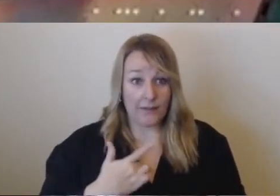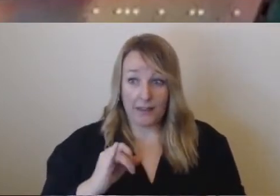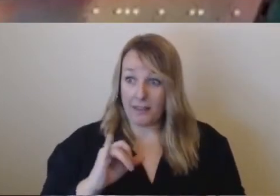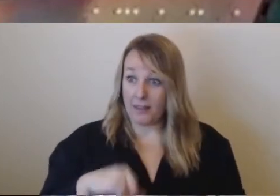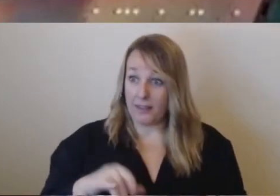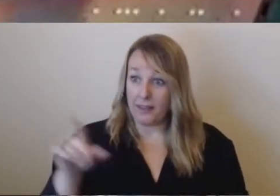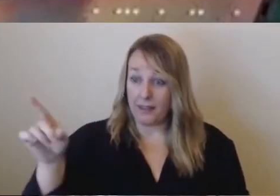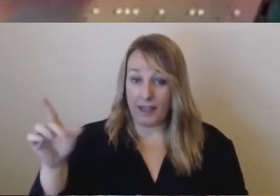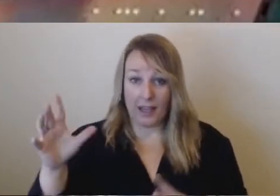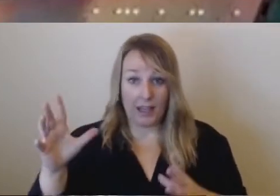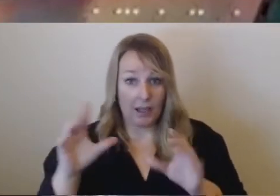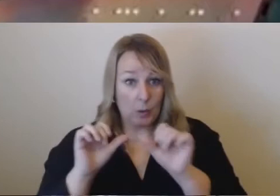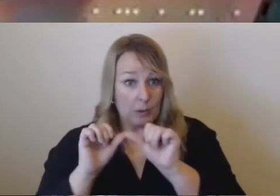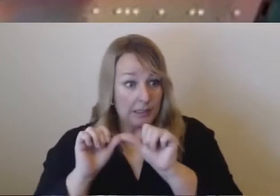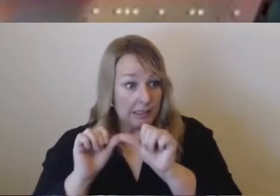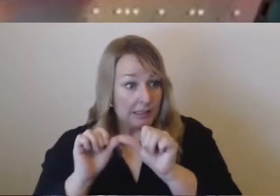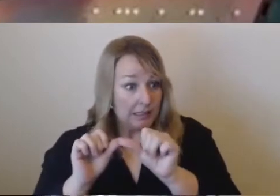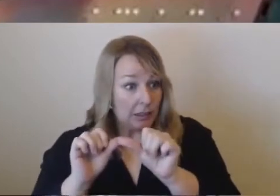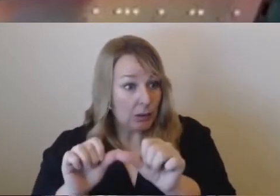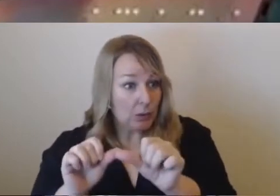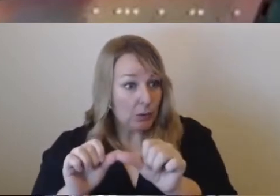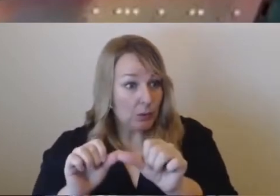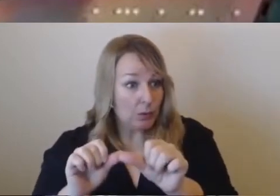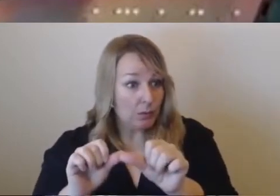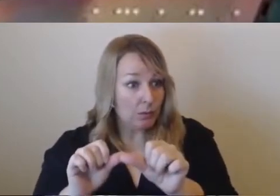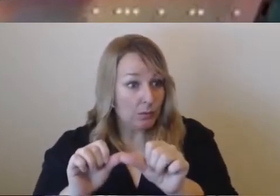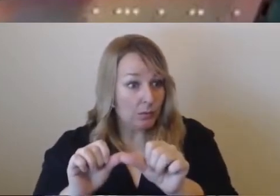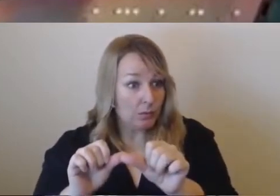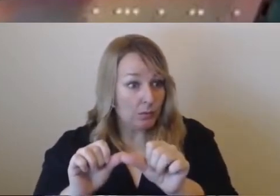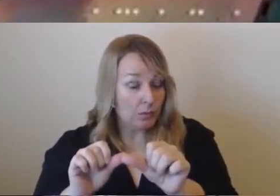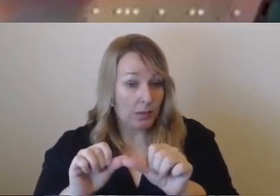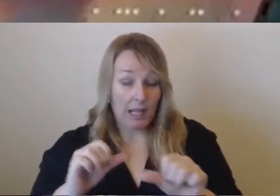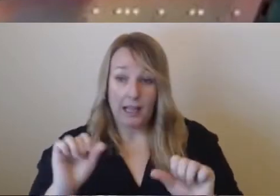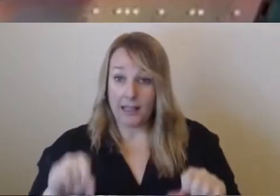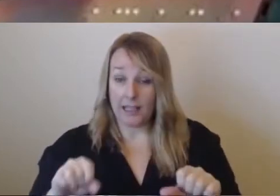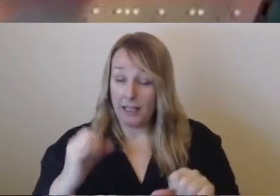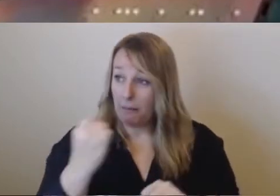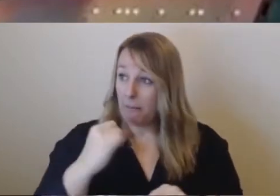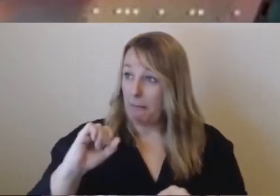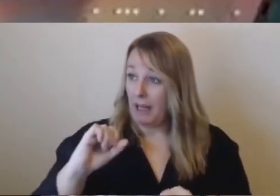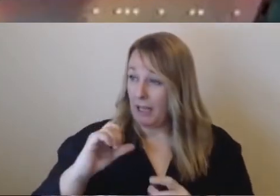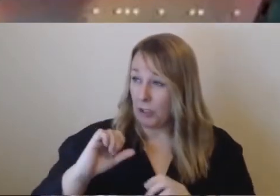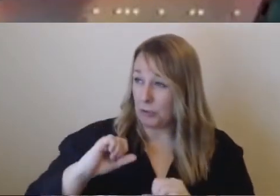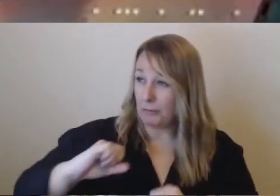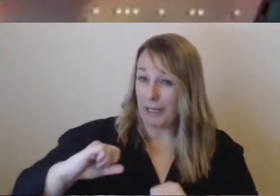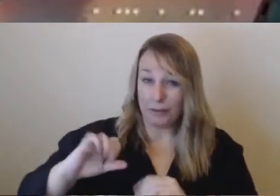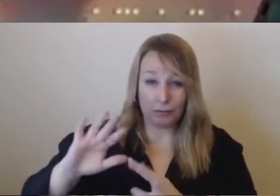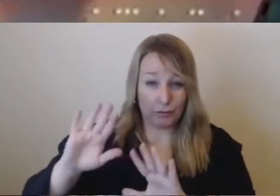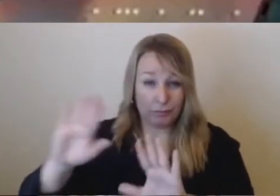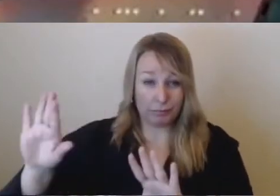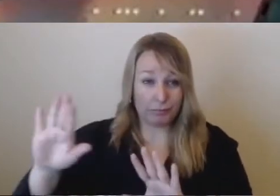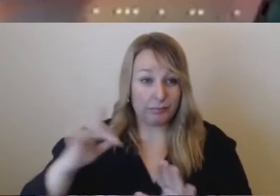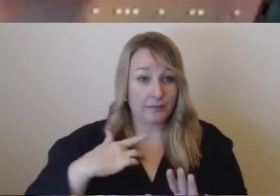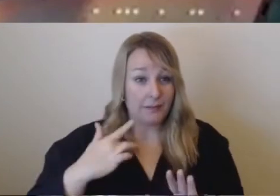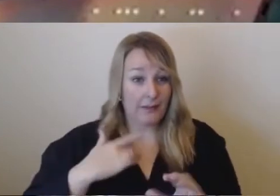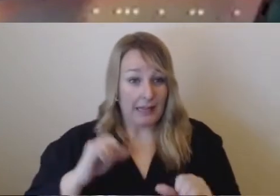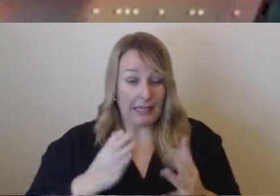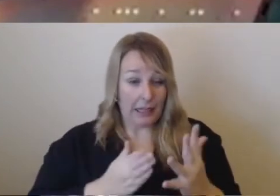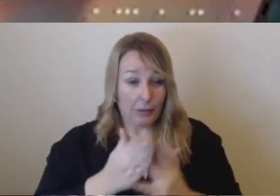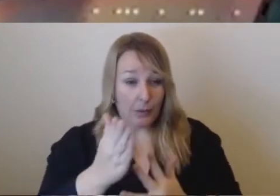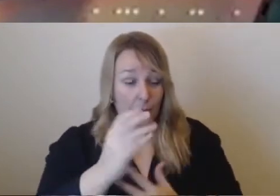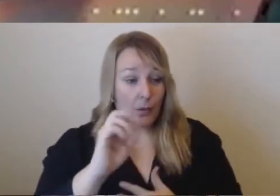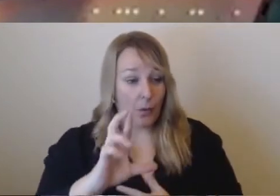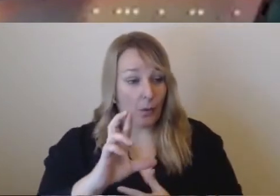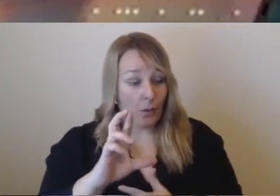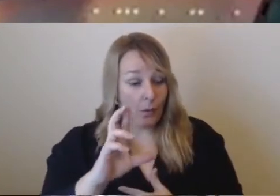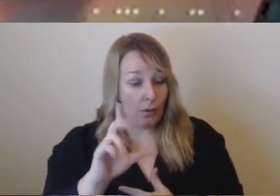is sustainable and won't produce the backlash that's producing is something that they can weather? Or is it that there's a domestic political fight where there are more points to be